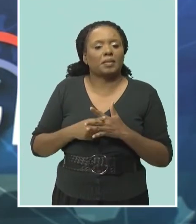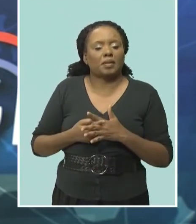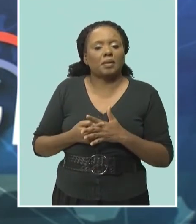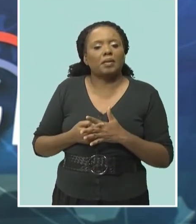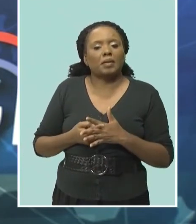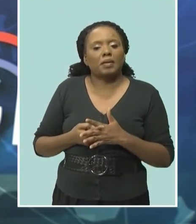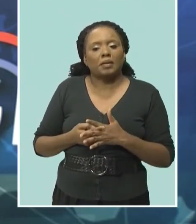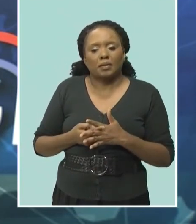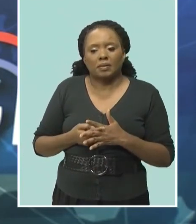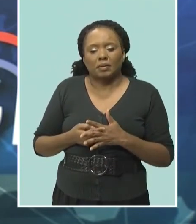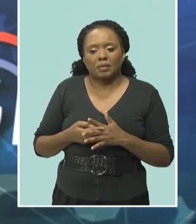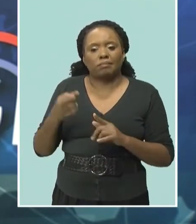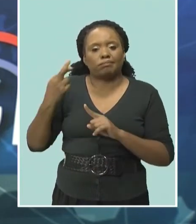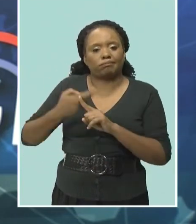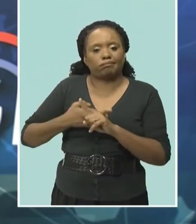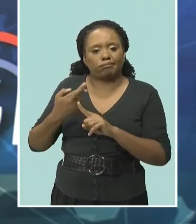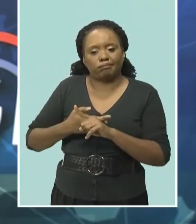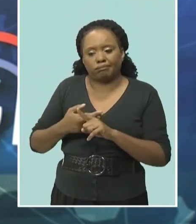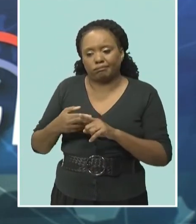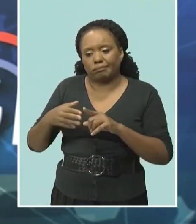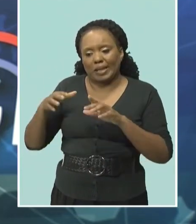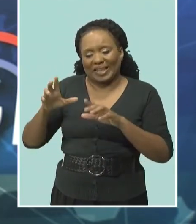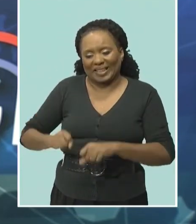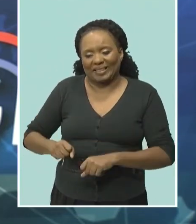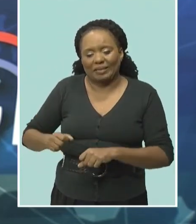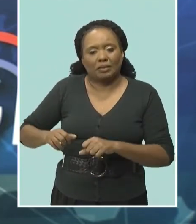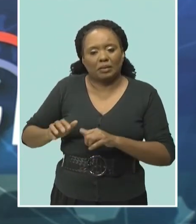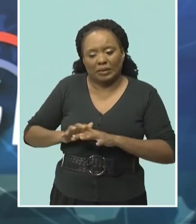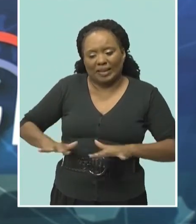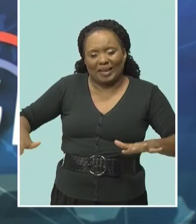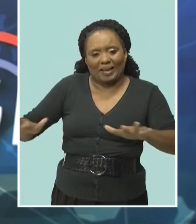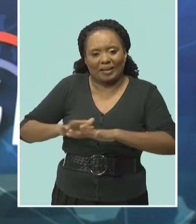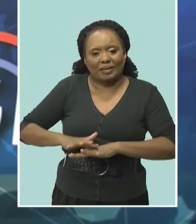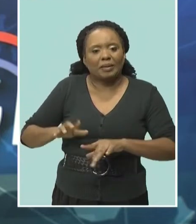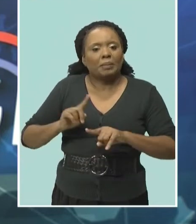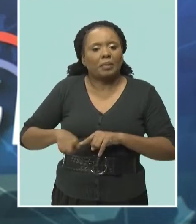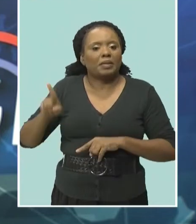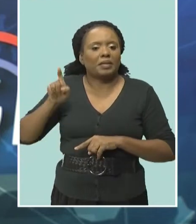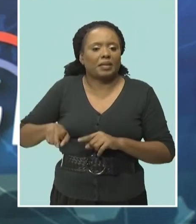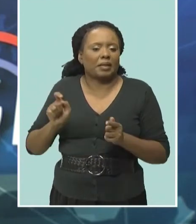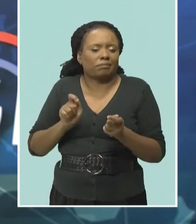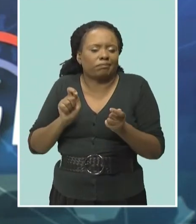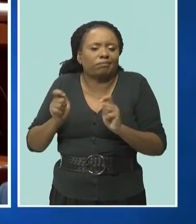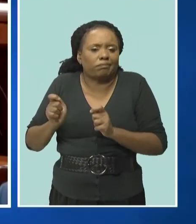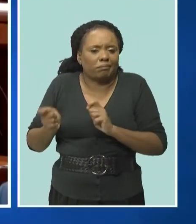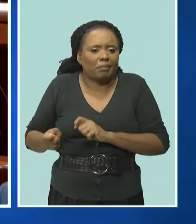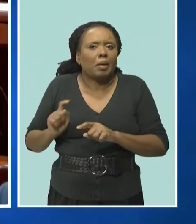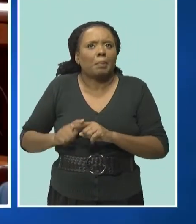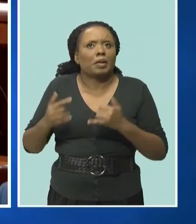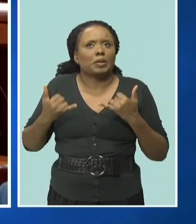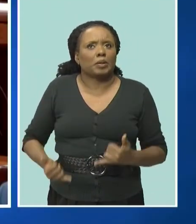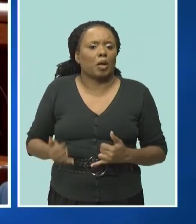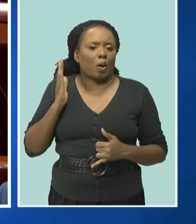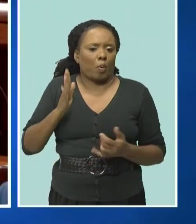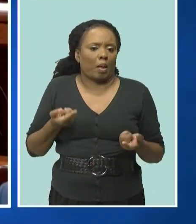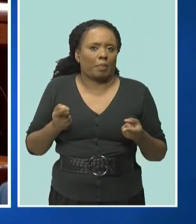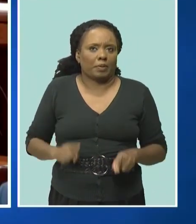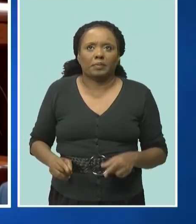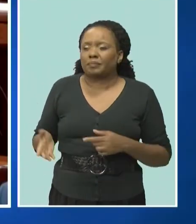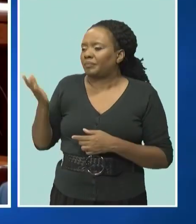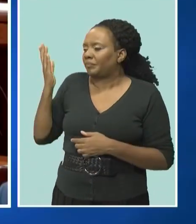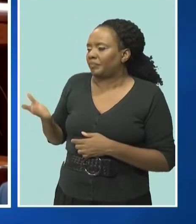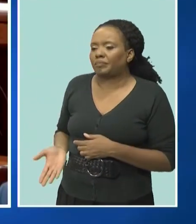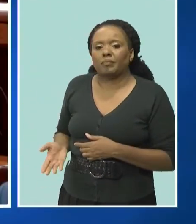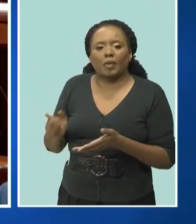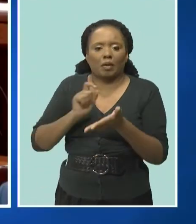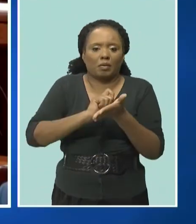was originally intended for the Rotary Club of Barbados South, but an amendment was needed. During the preparation of the formal lease